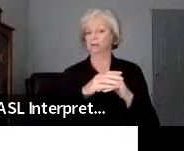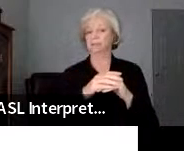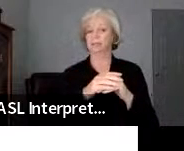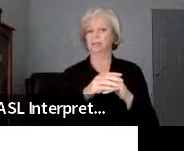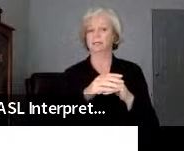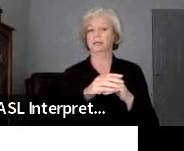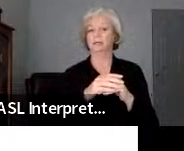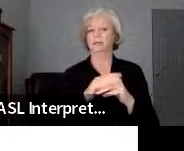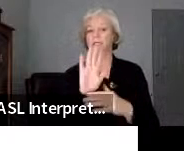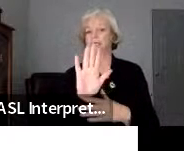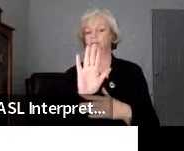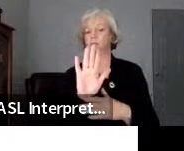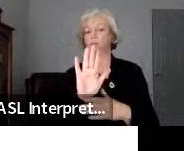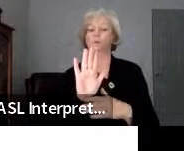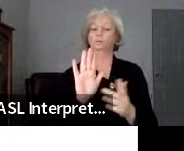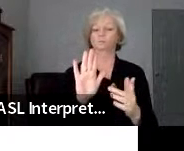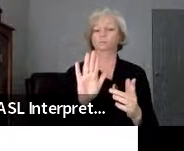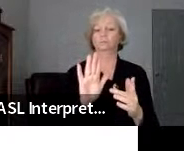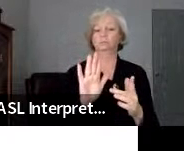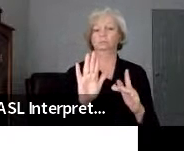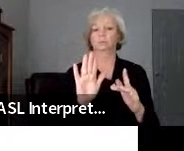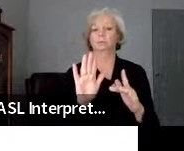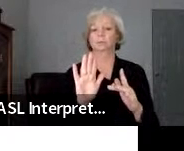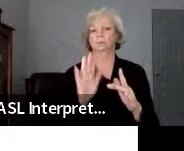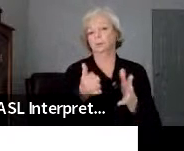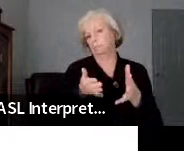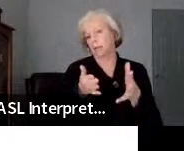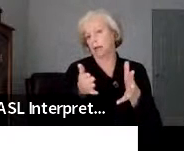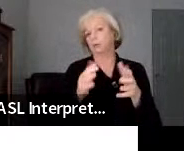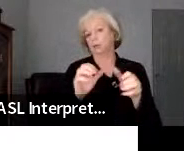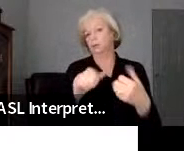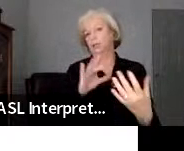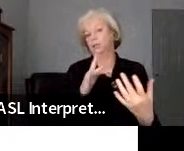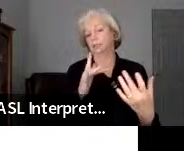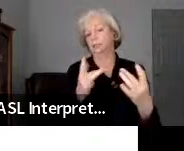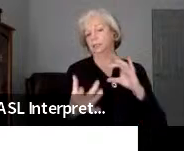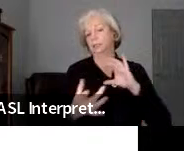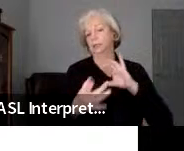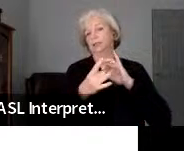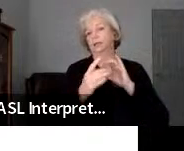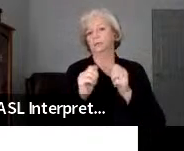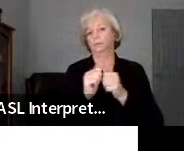is your pathway to us. So okay.